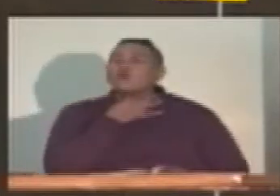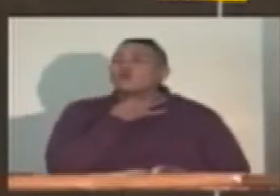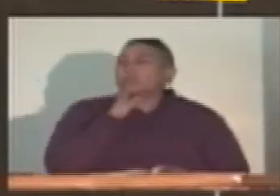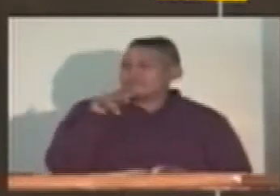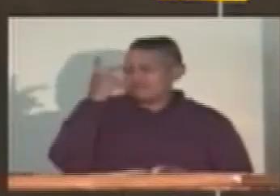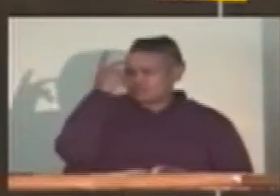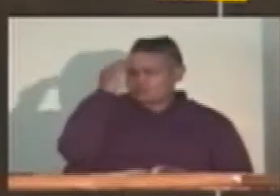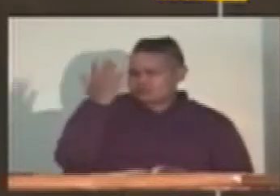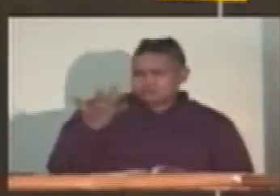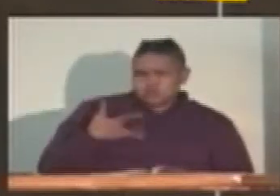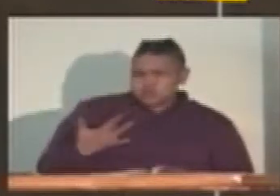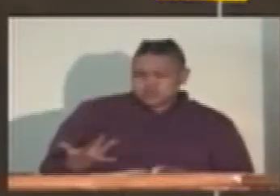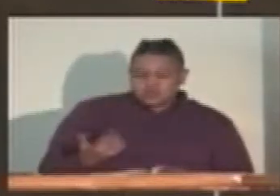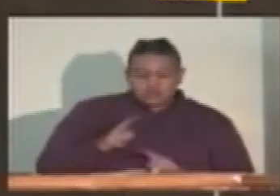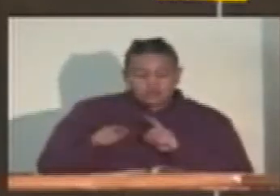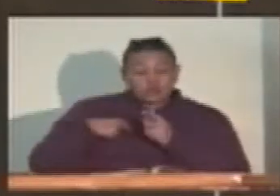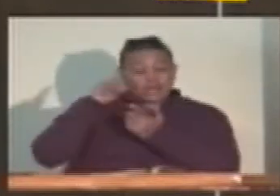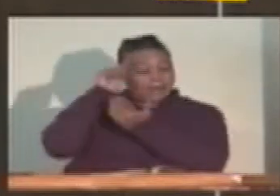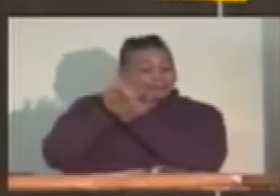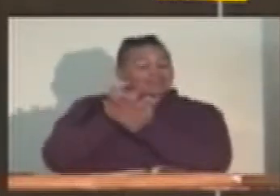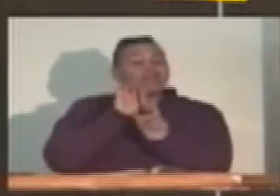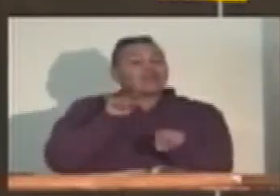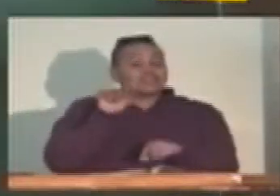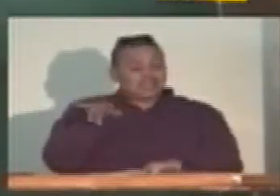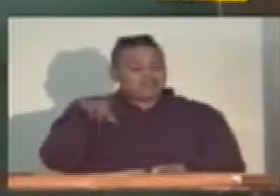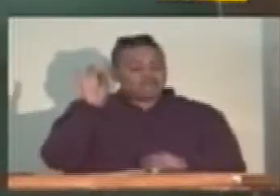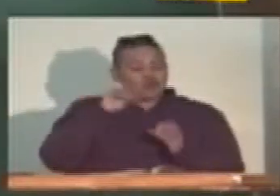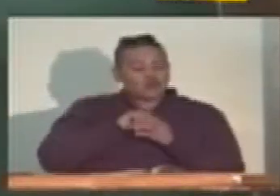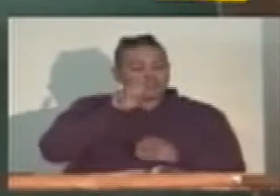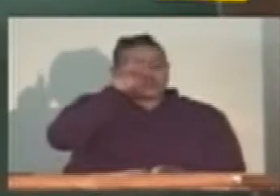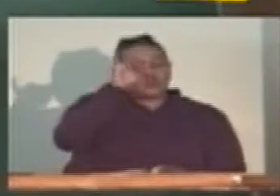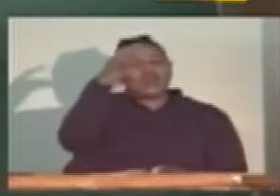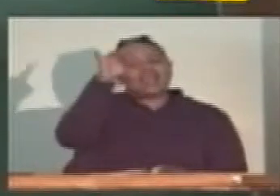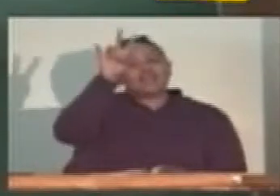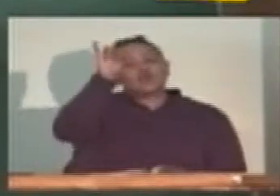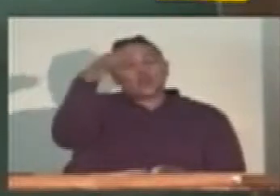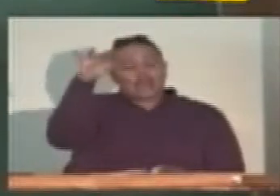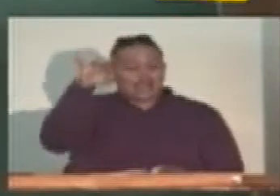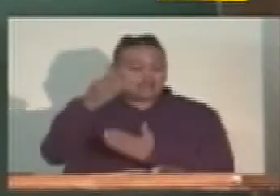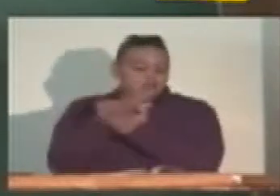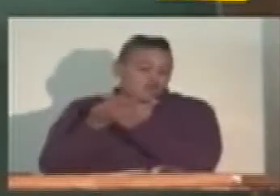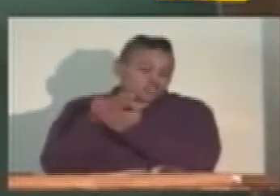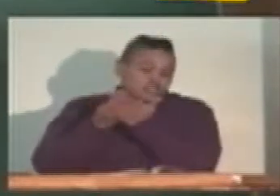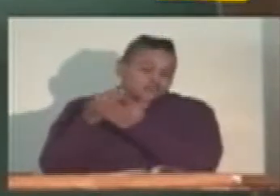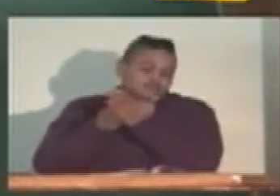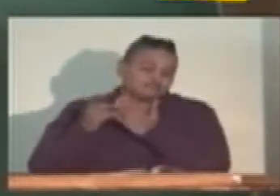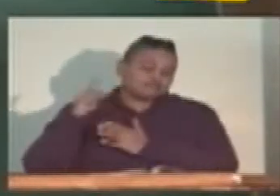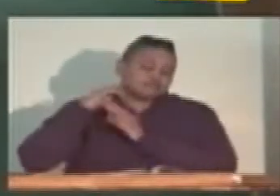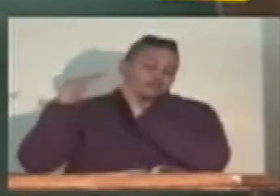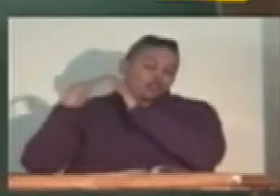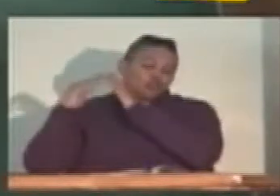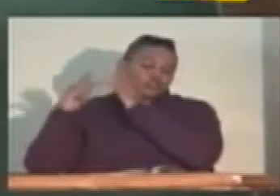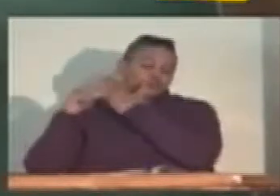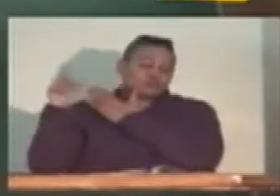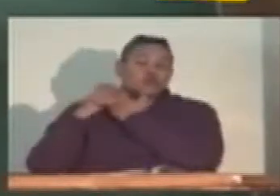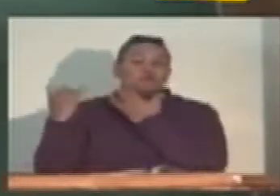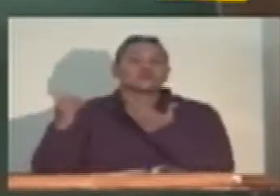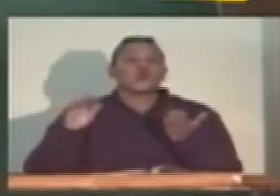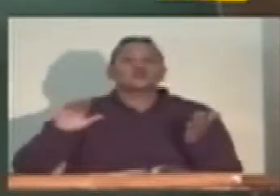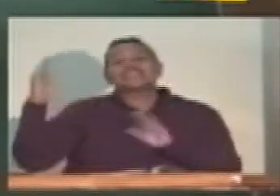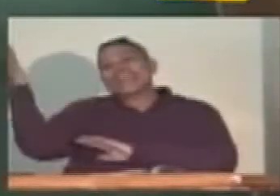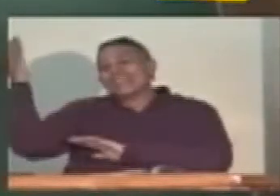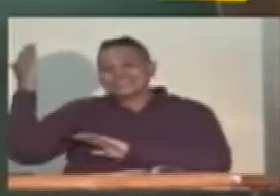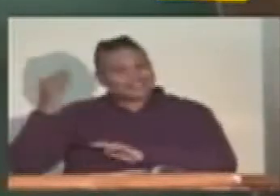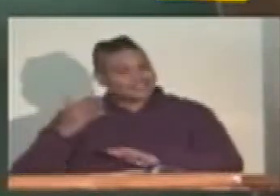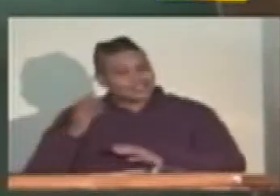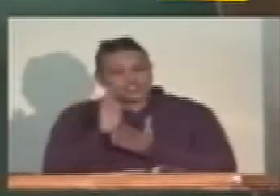again, but we believe that the answer can be found in the 2018-19 budget. The housing program is now